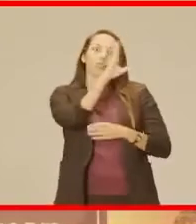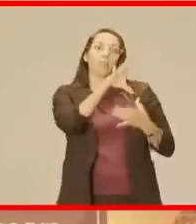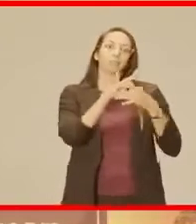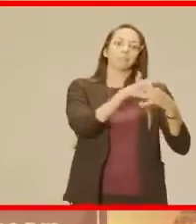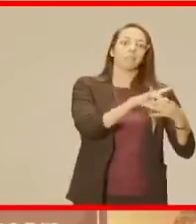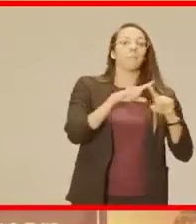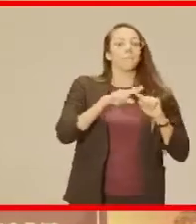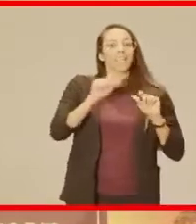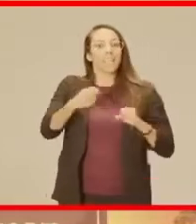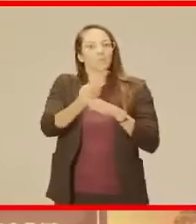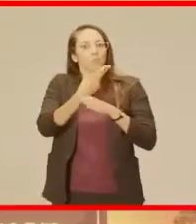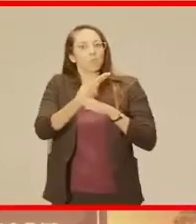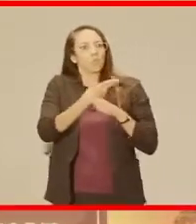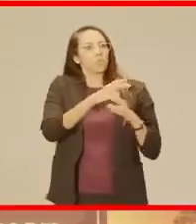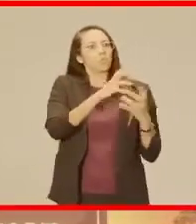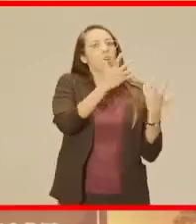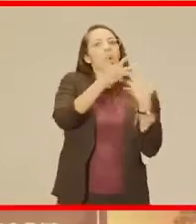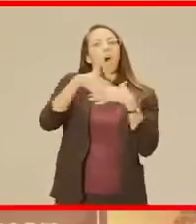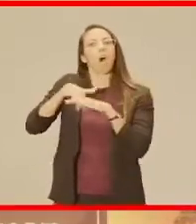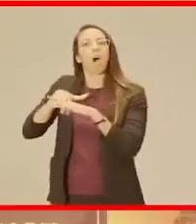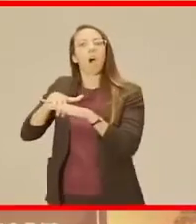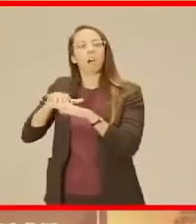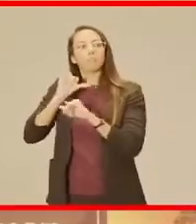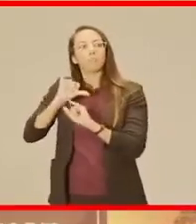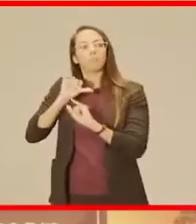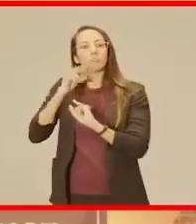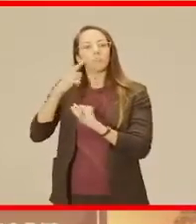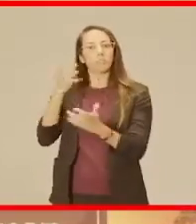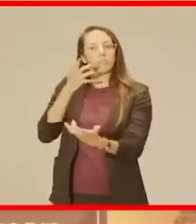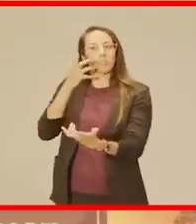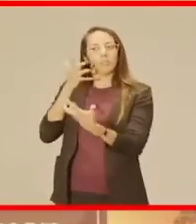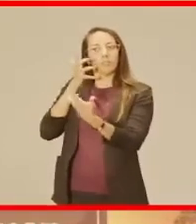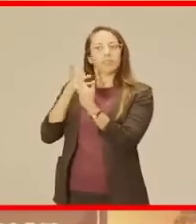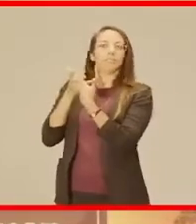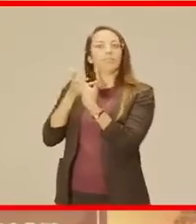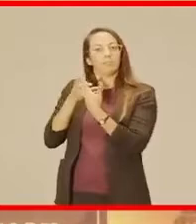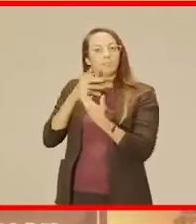as a model for accommodation at other events.